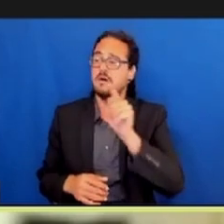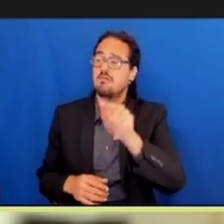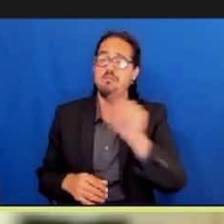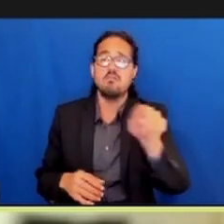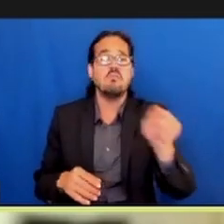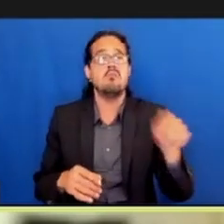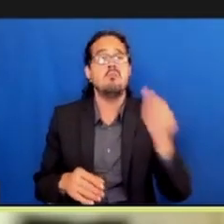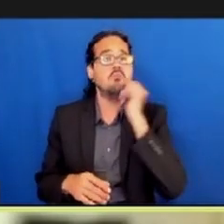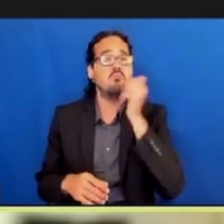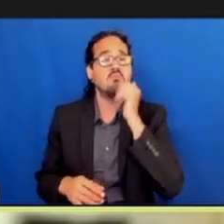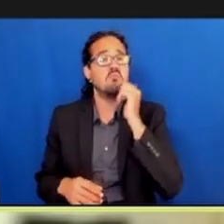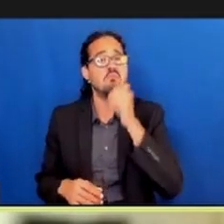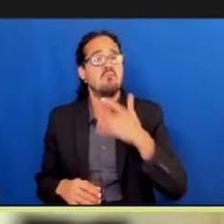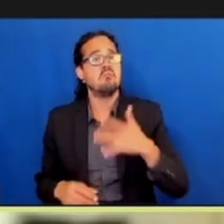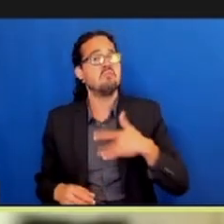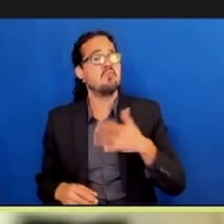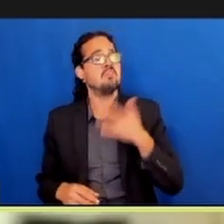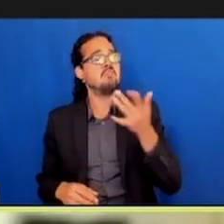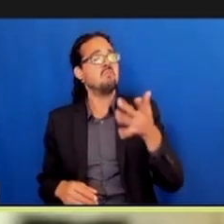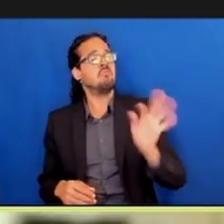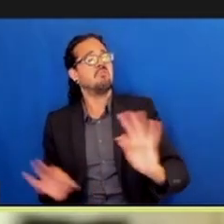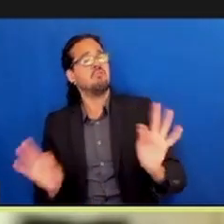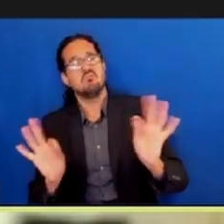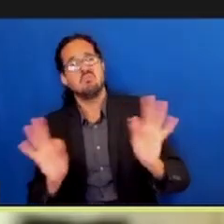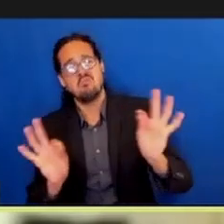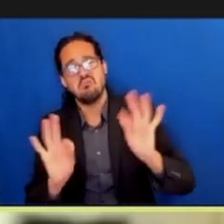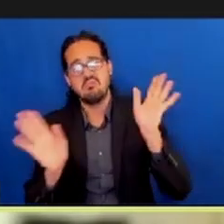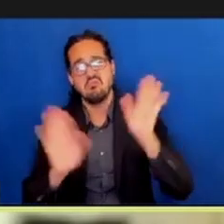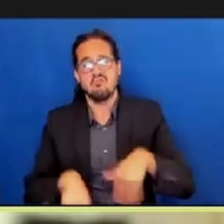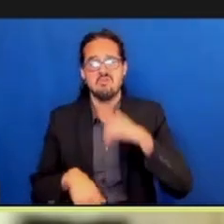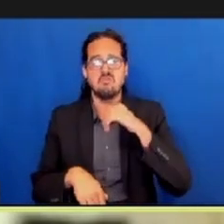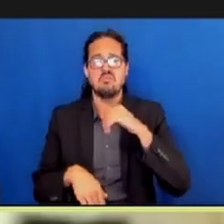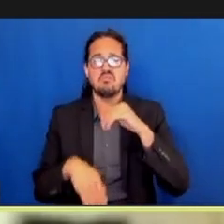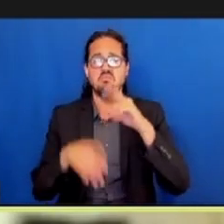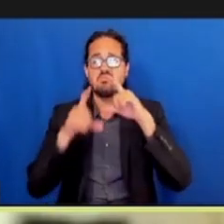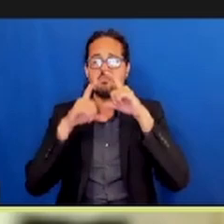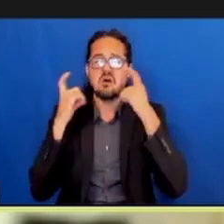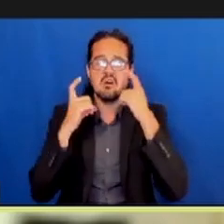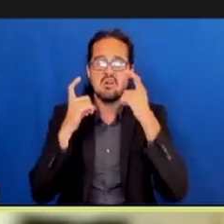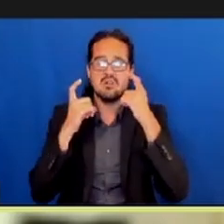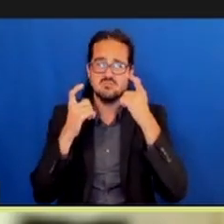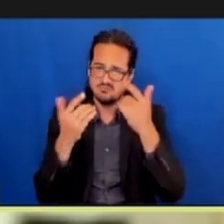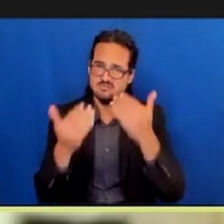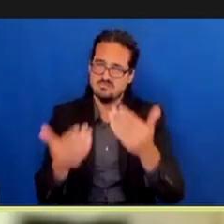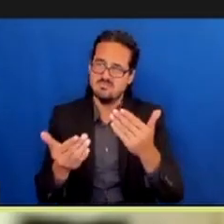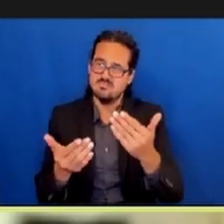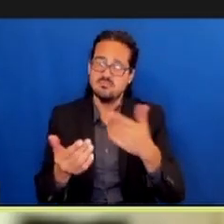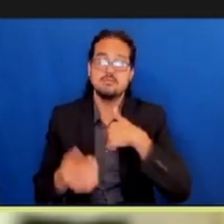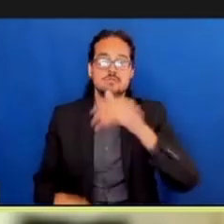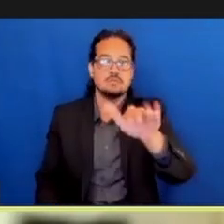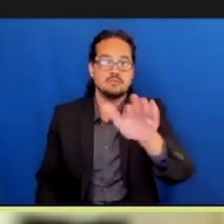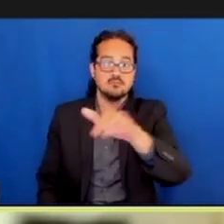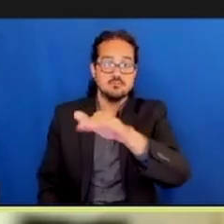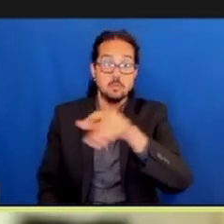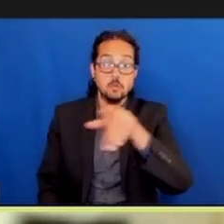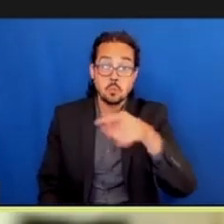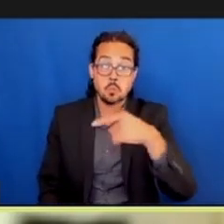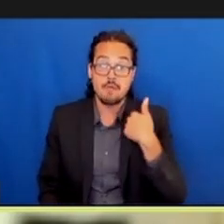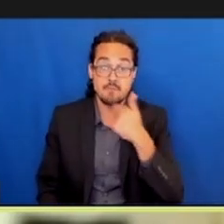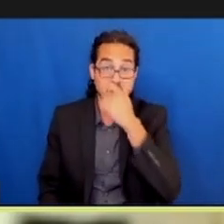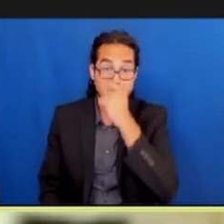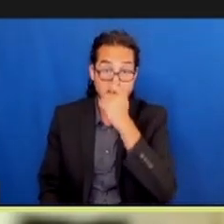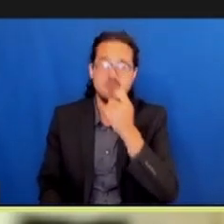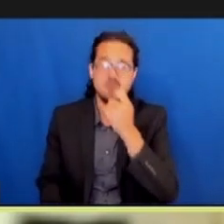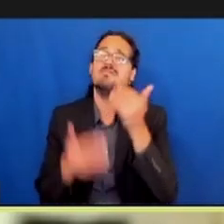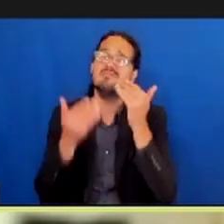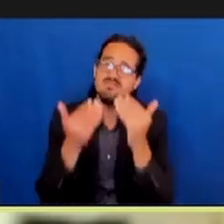work, we'd wear a mask. I would recommend doing the same thing now if you have cold symptoms. I think that's going to be a change that